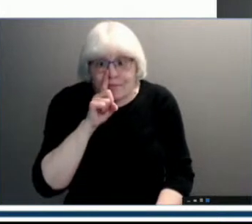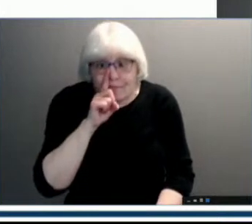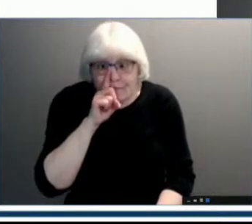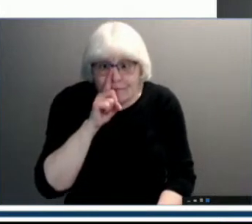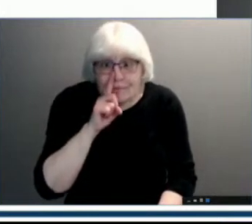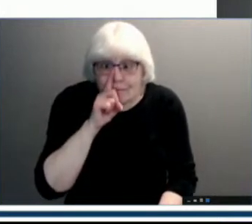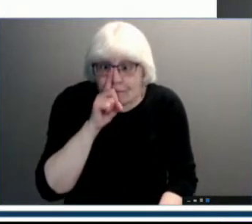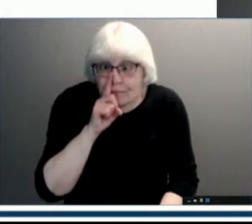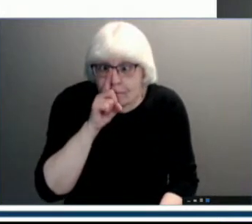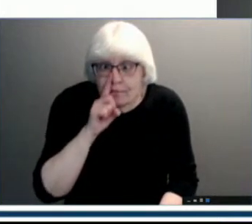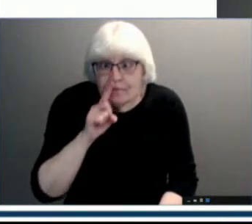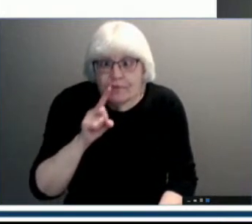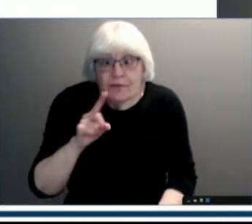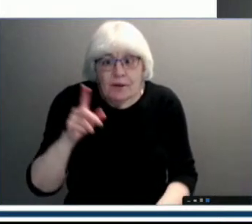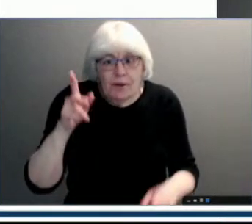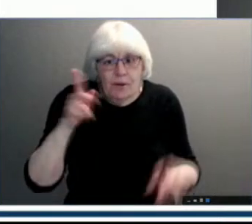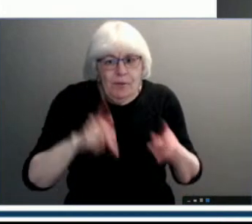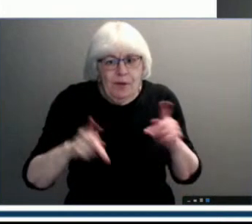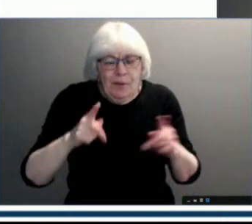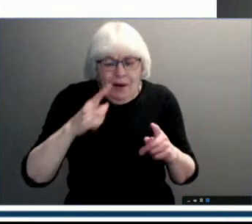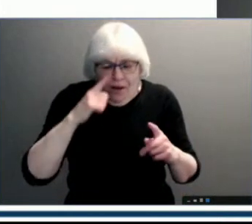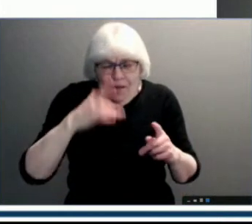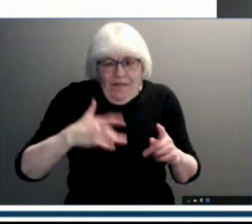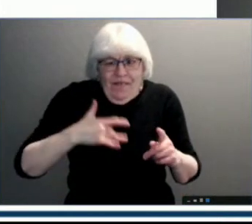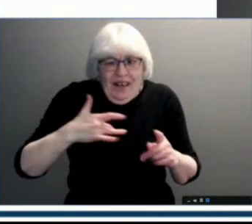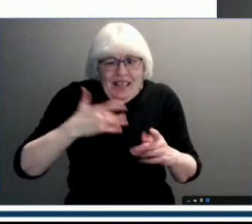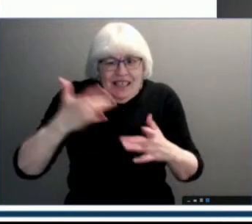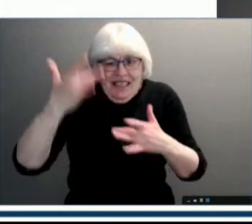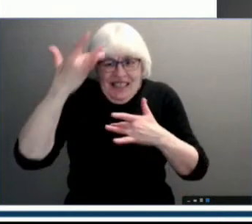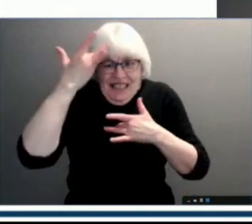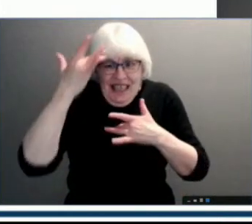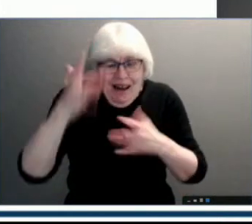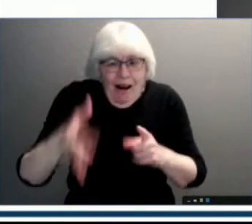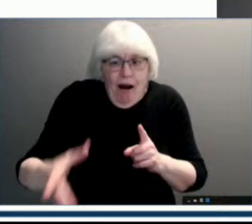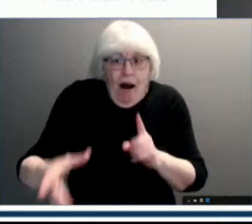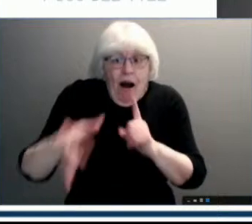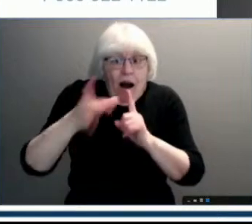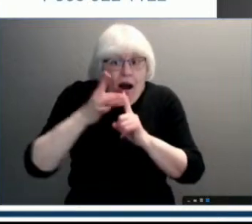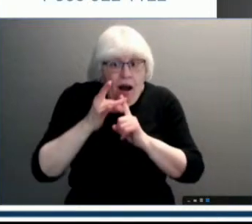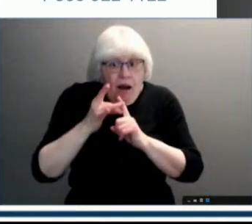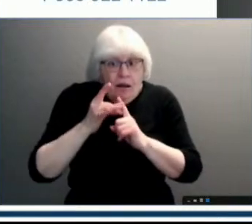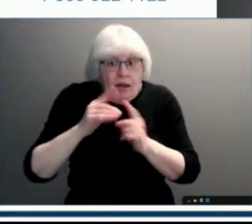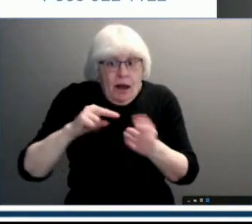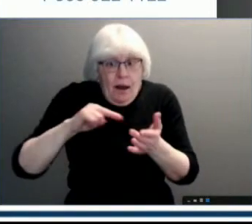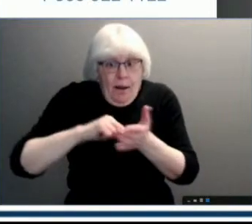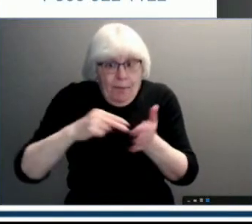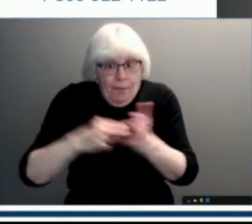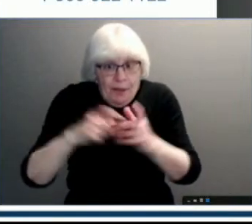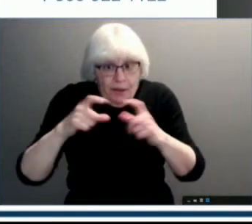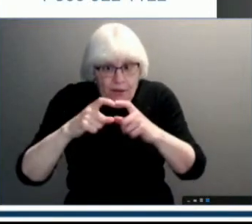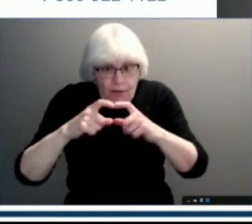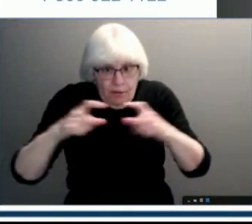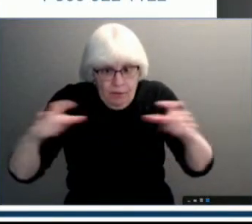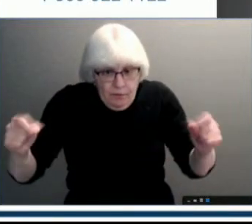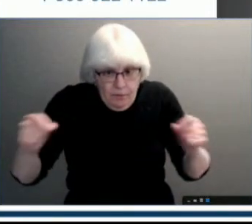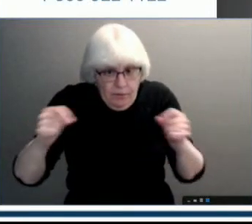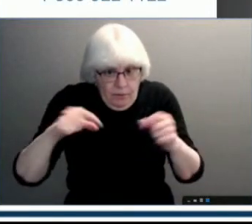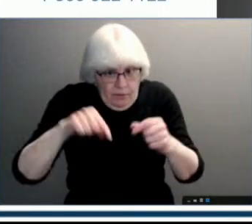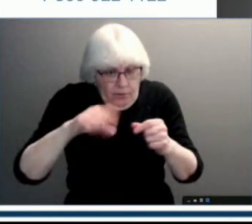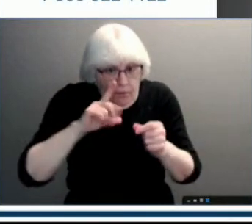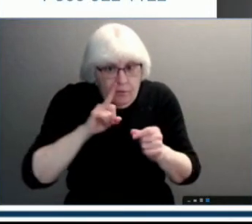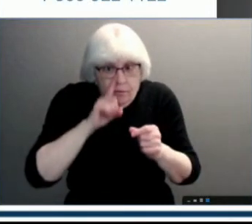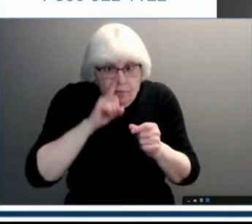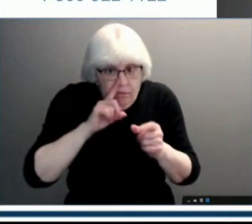been exposed to the virus. Are we running out of tests? We have a large number of tests, and we've